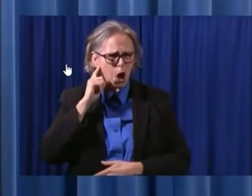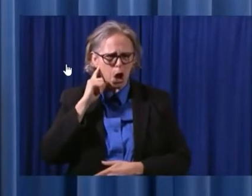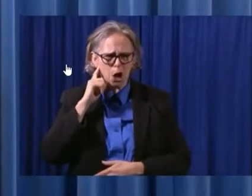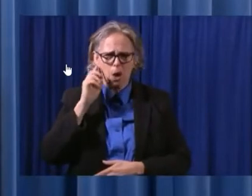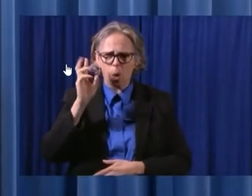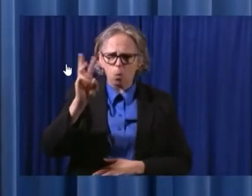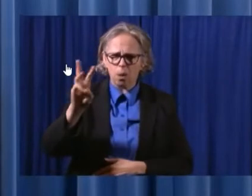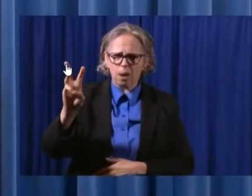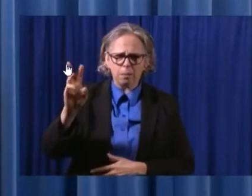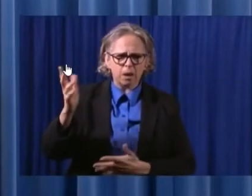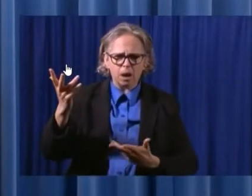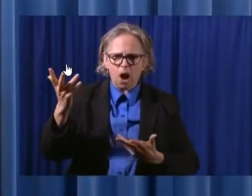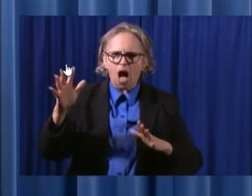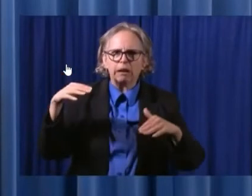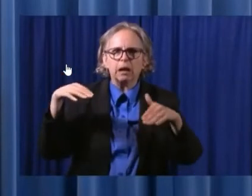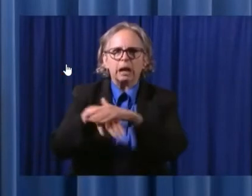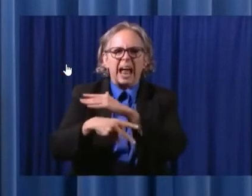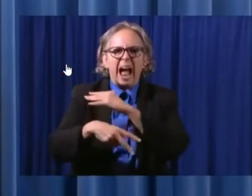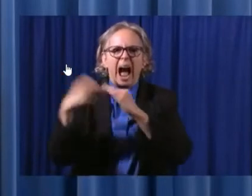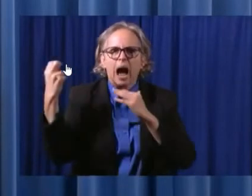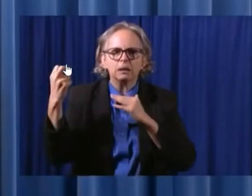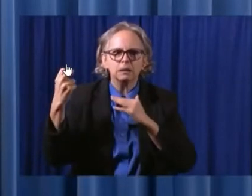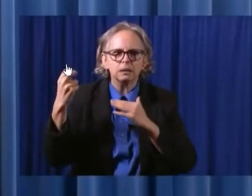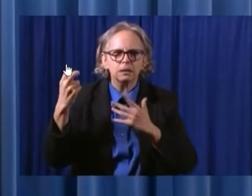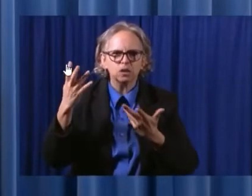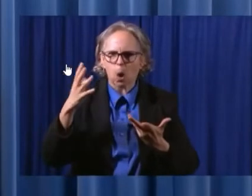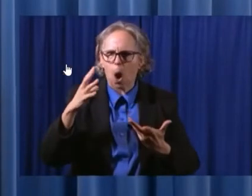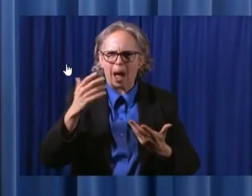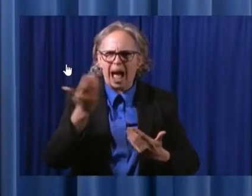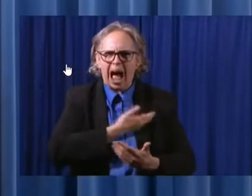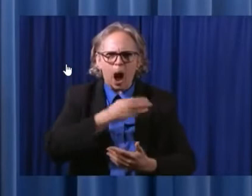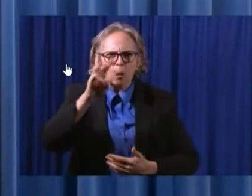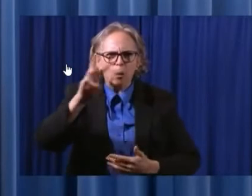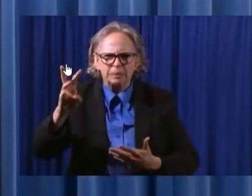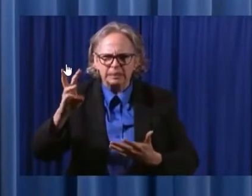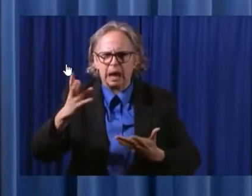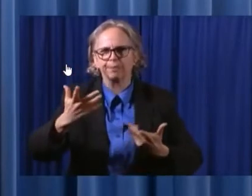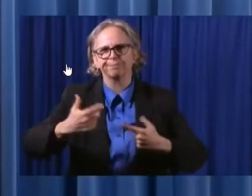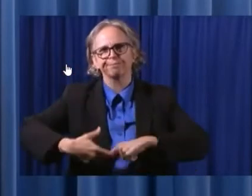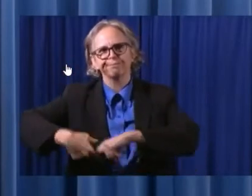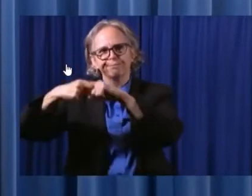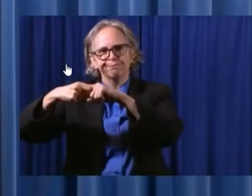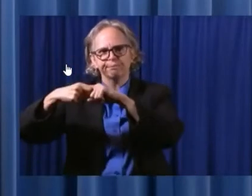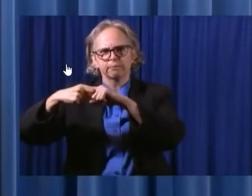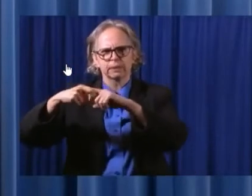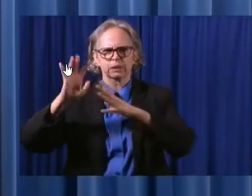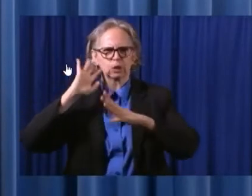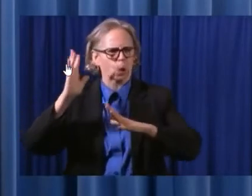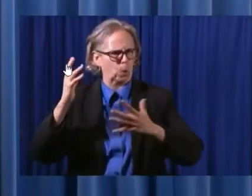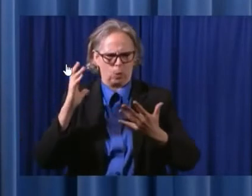some disruption going on, but we'll see. We'll get this out as soon as we can.